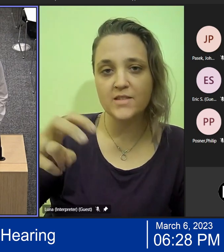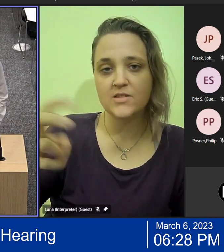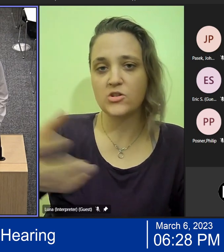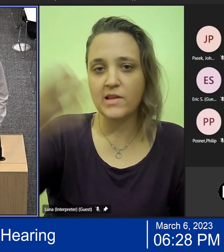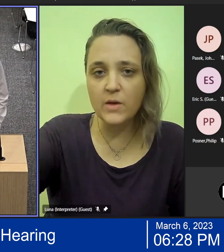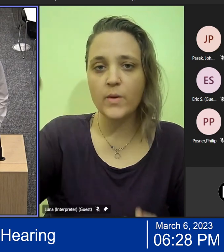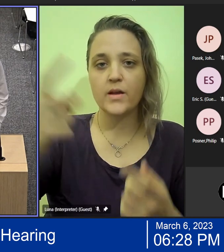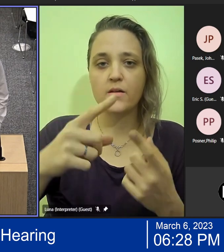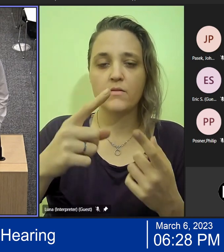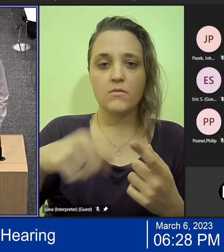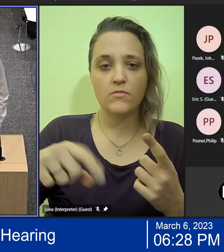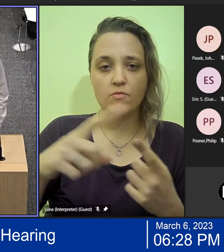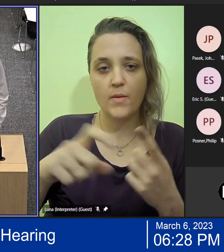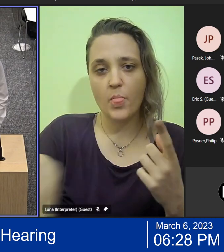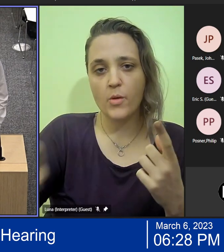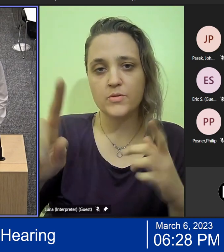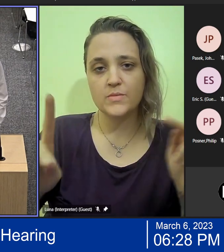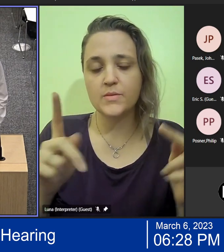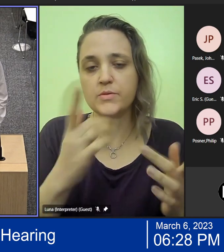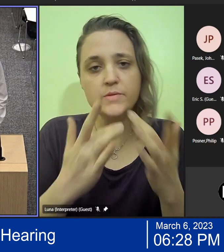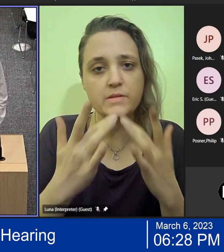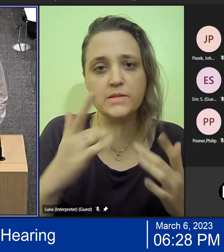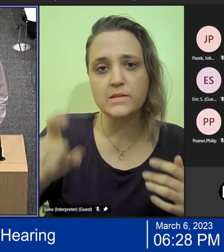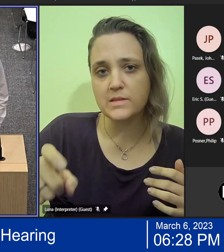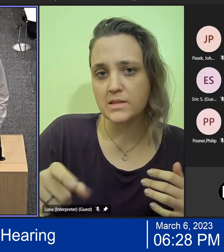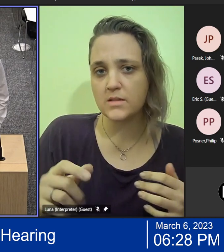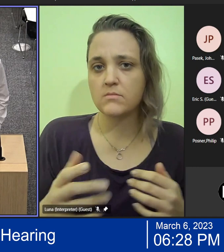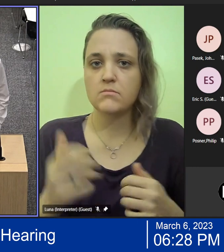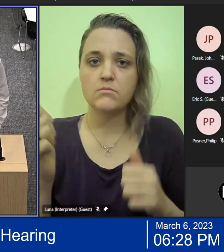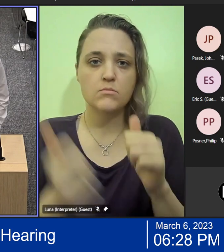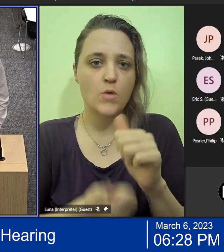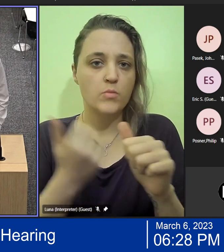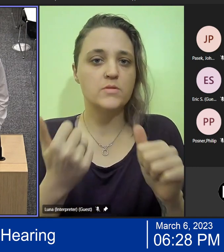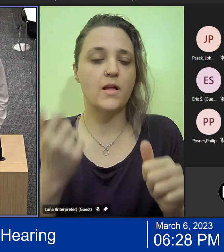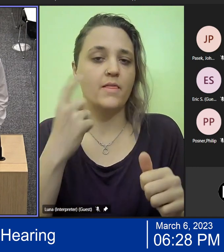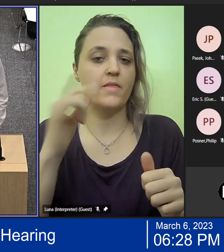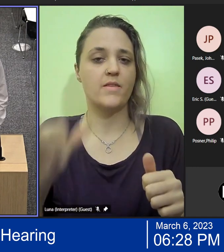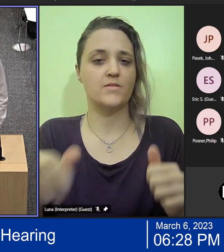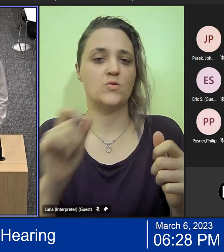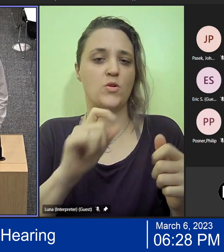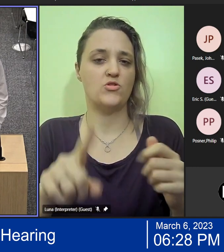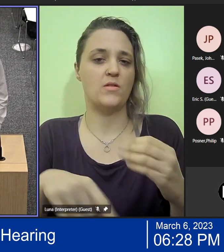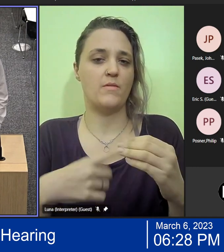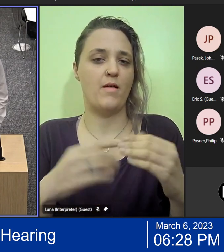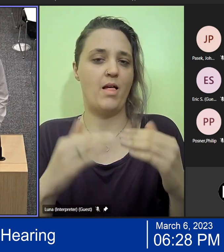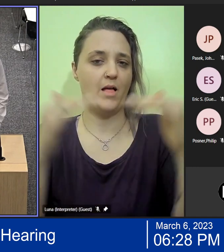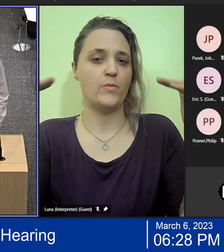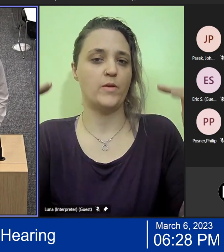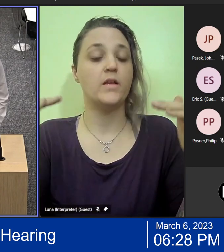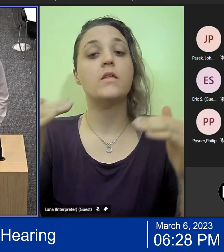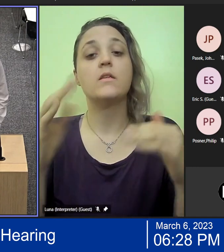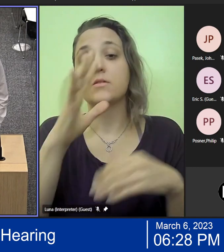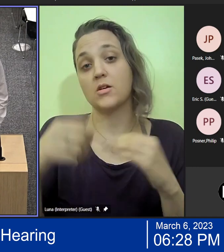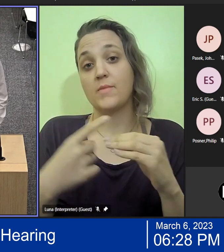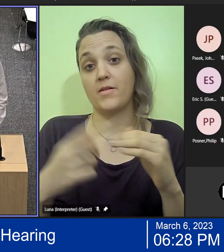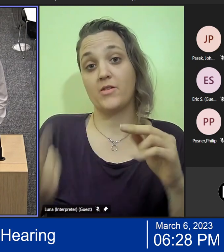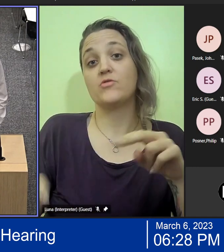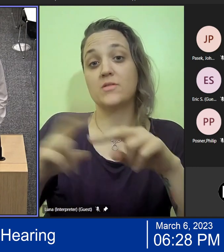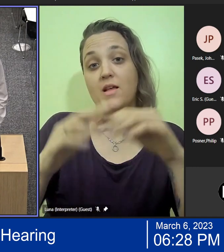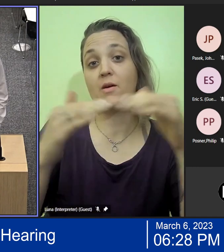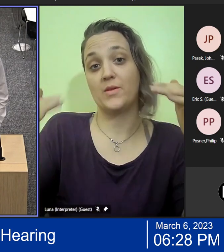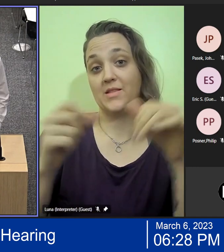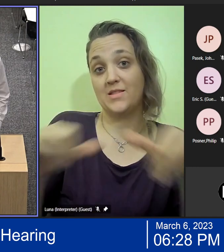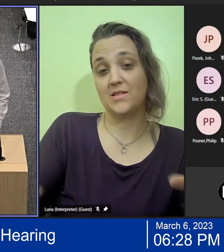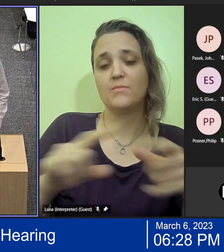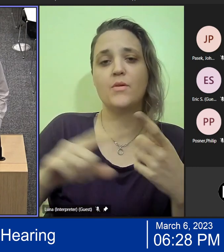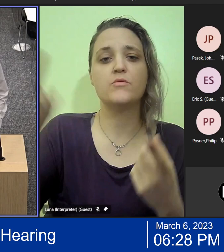taking away transit from those people who need it most. I see this as a question of equity. There's talk about